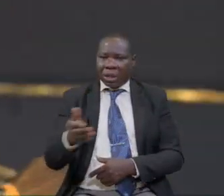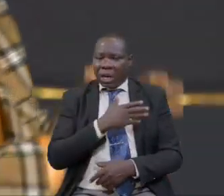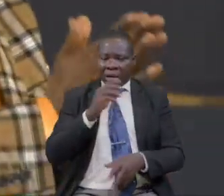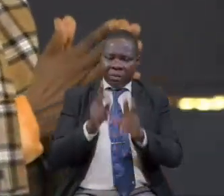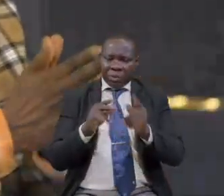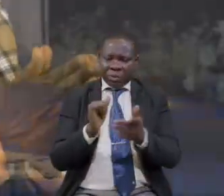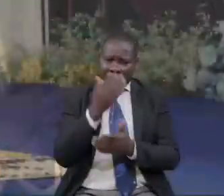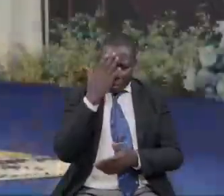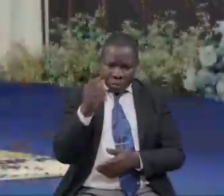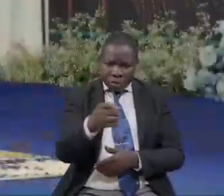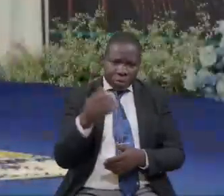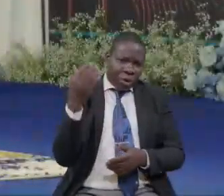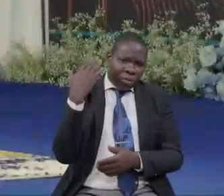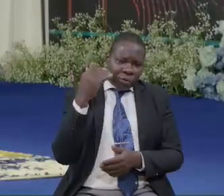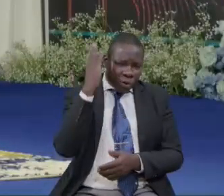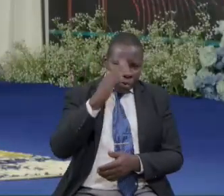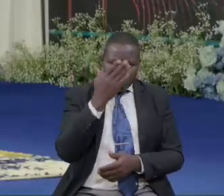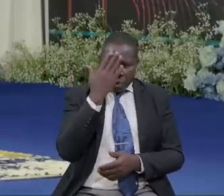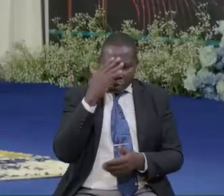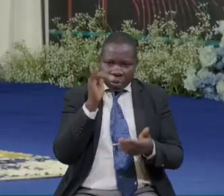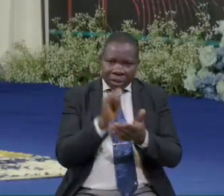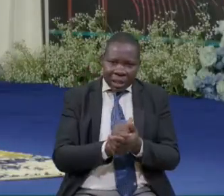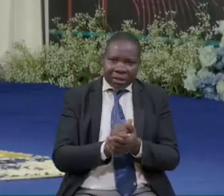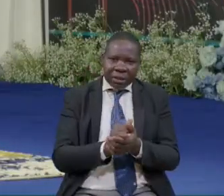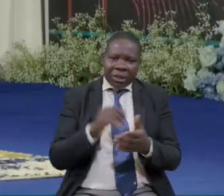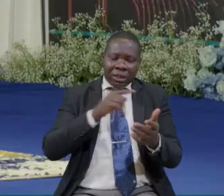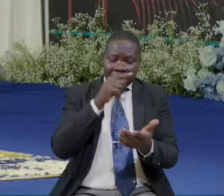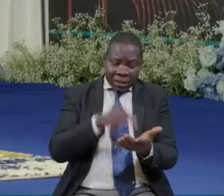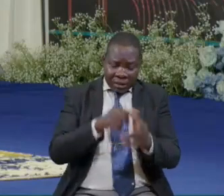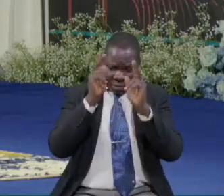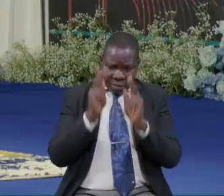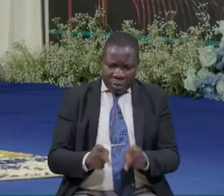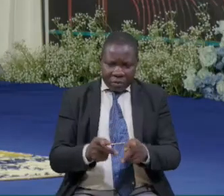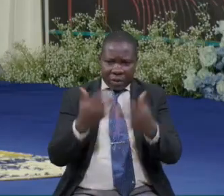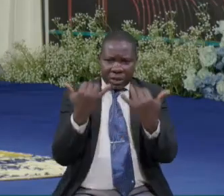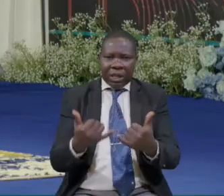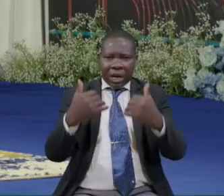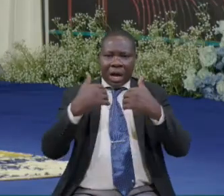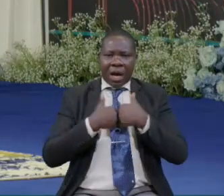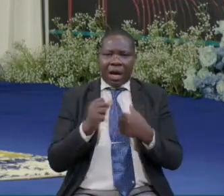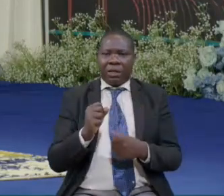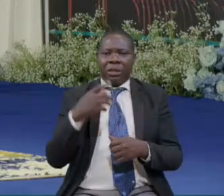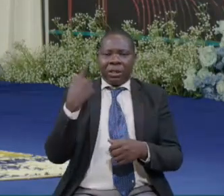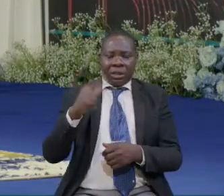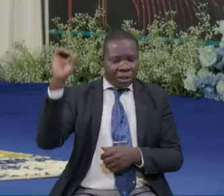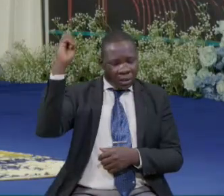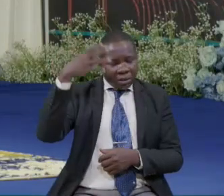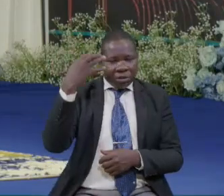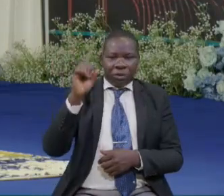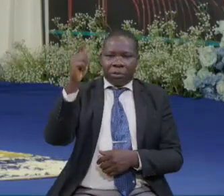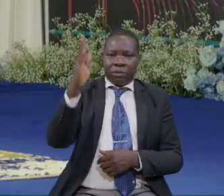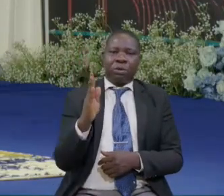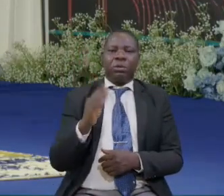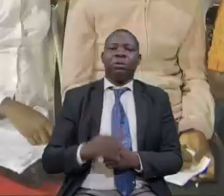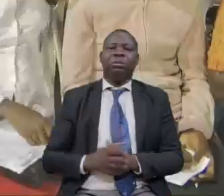know, this person now has the grace of God. You will